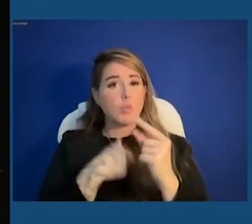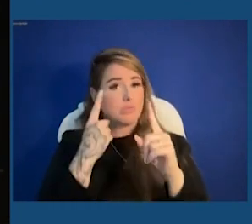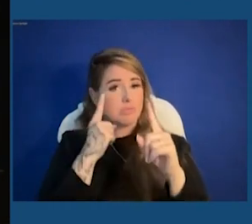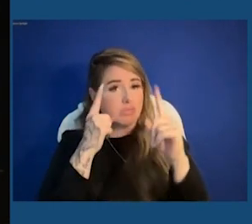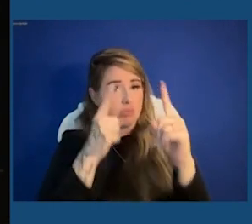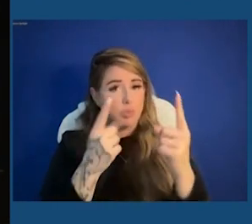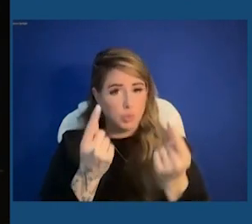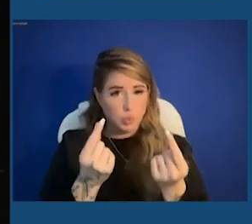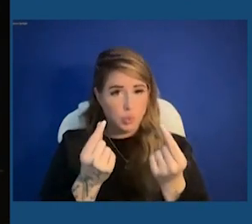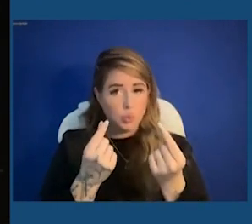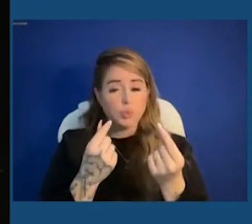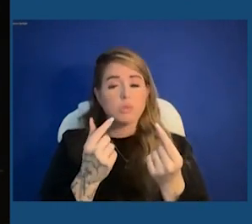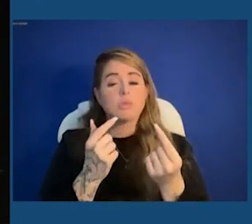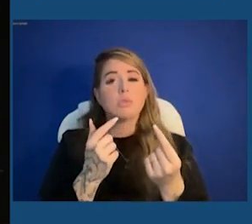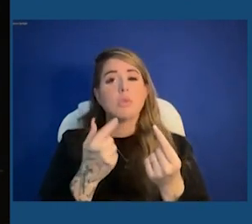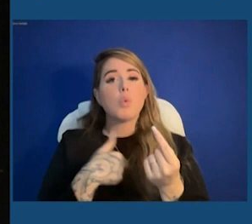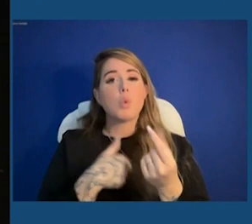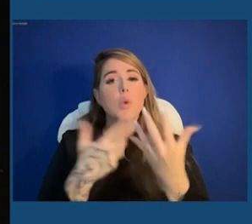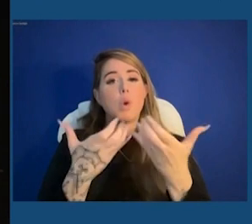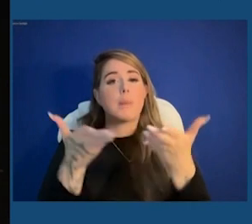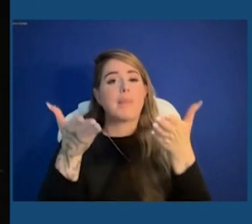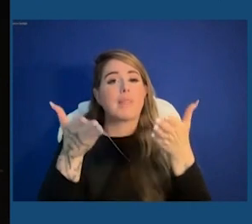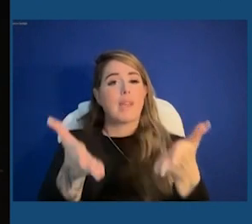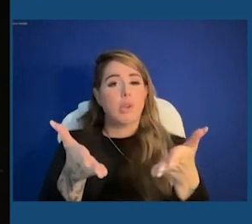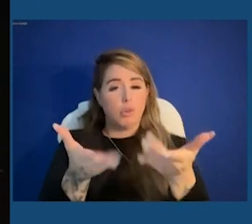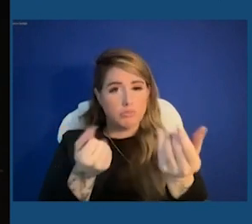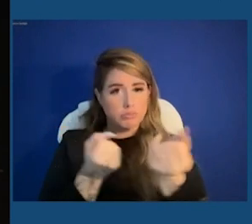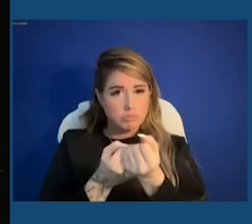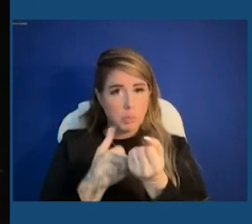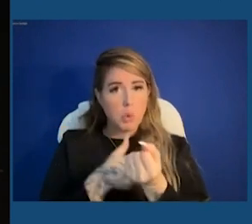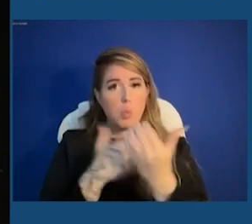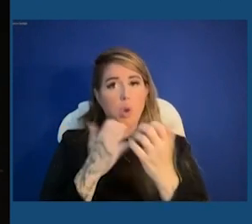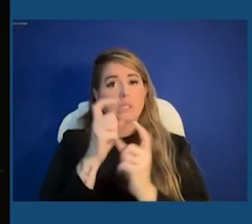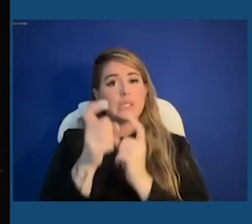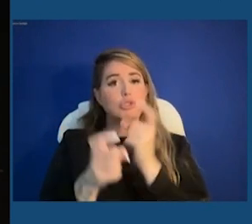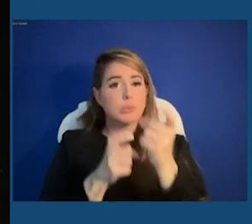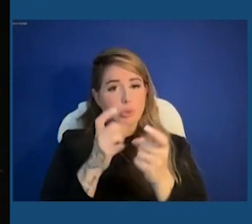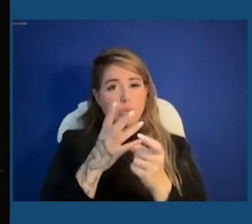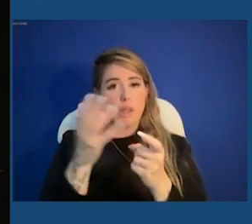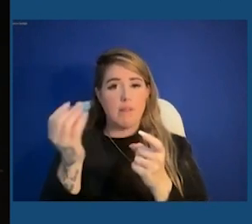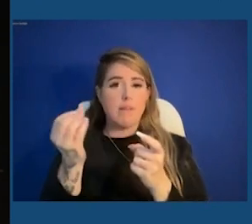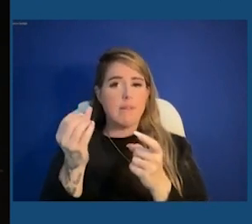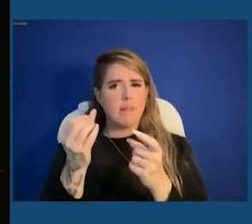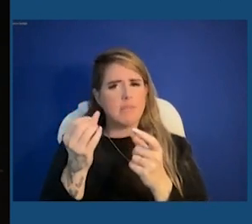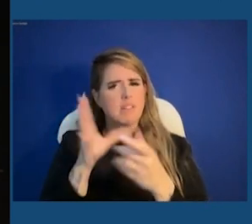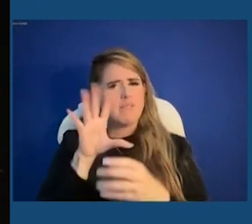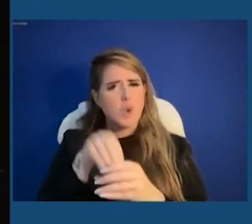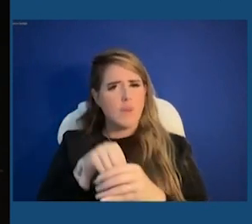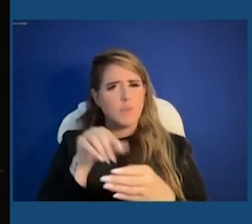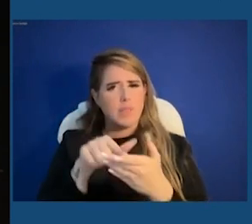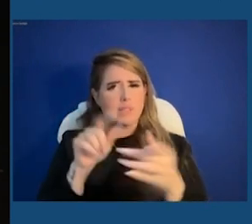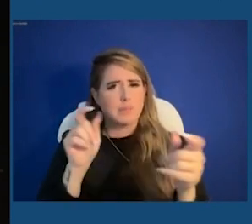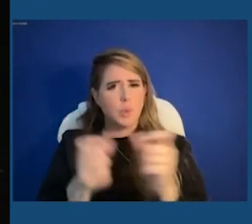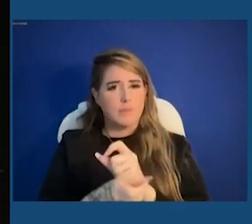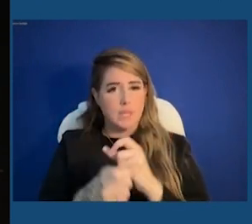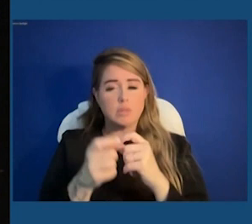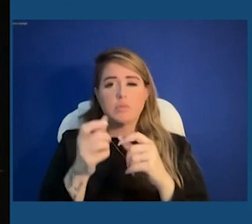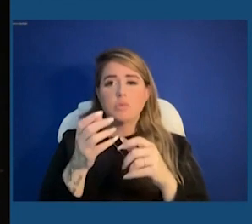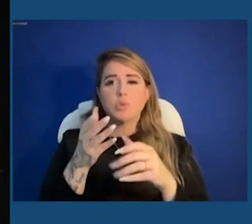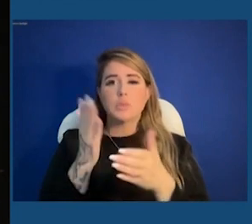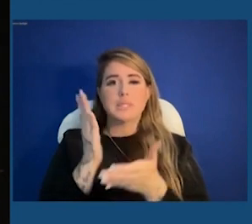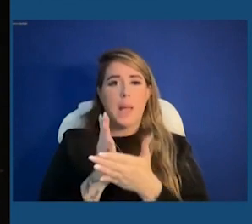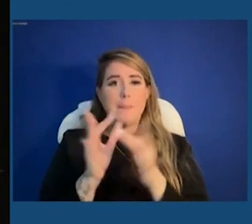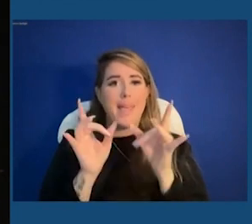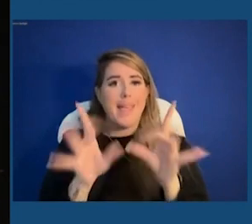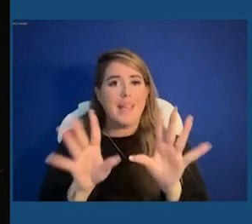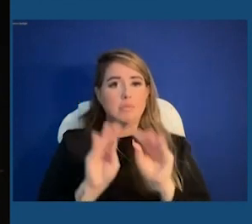goal is to be there to contribute into this movement of ending the normalization of hate